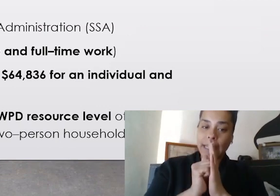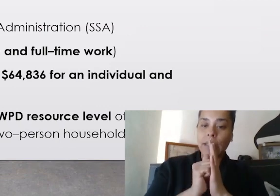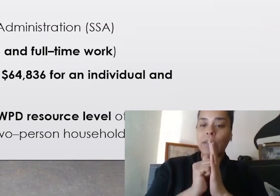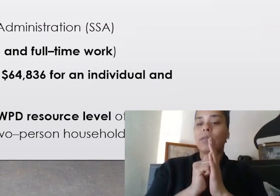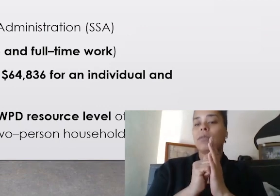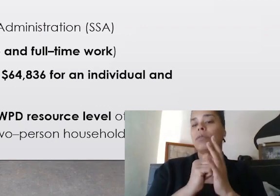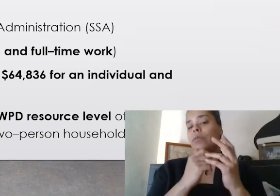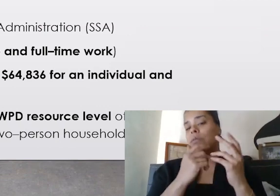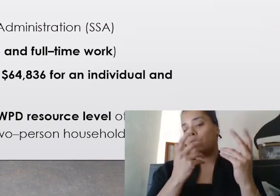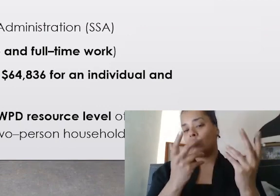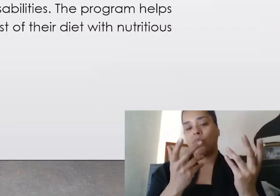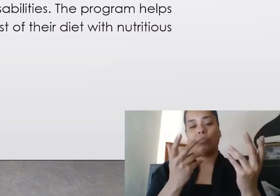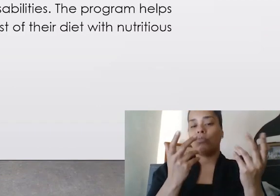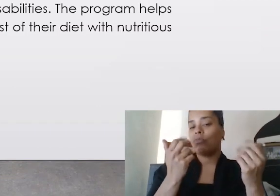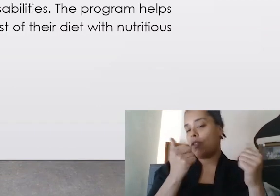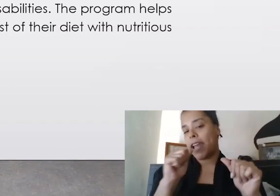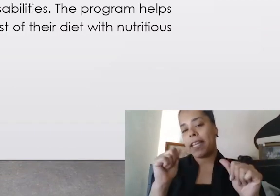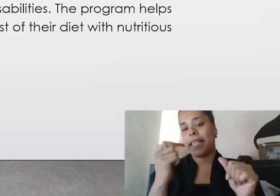that you may have.